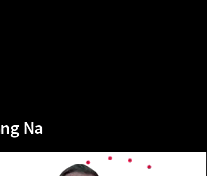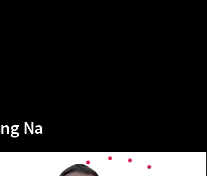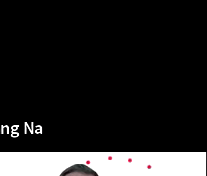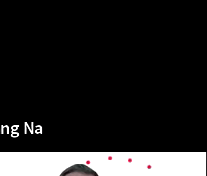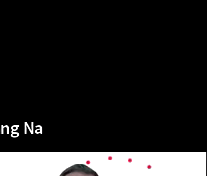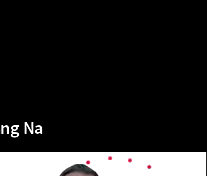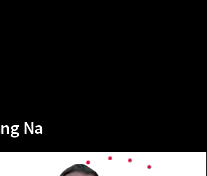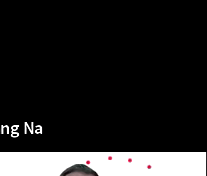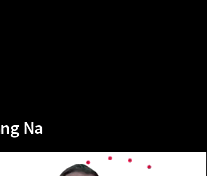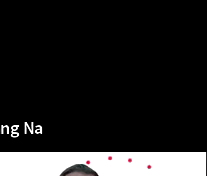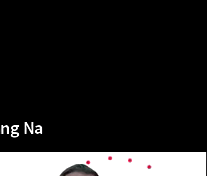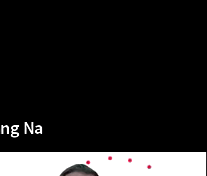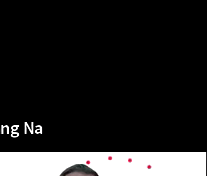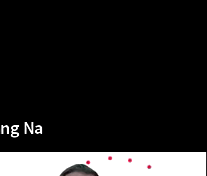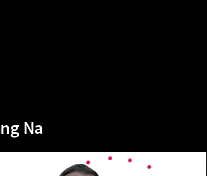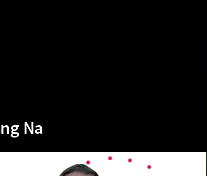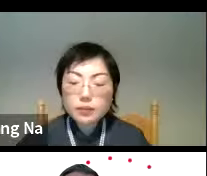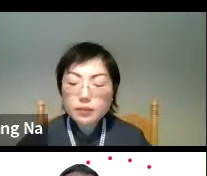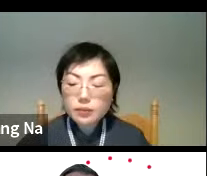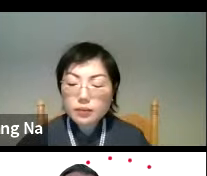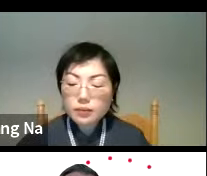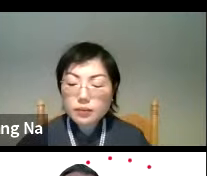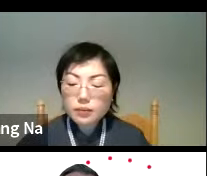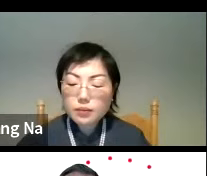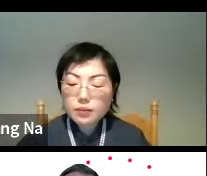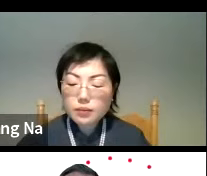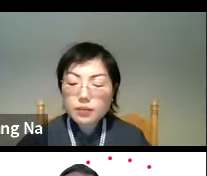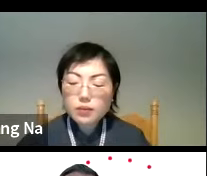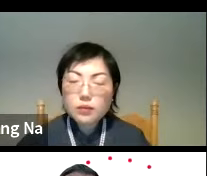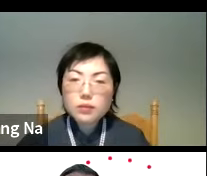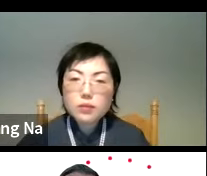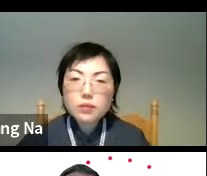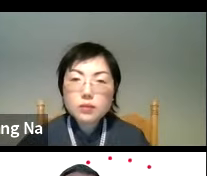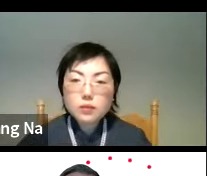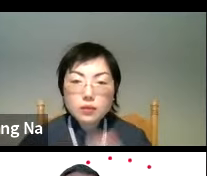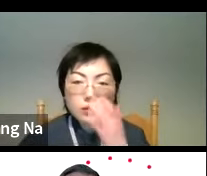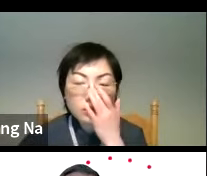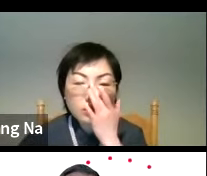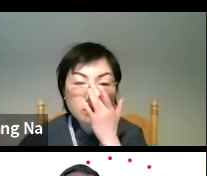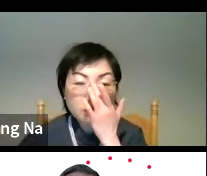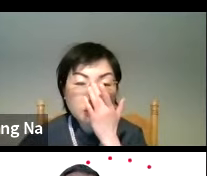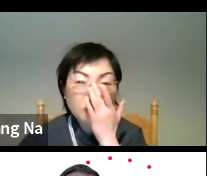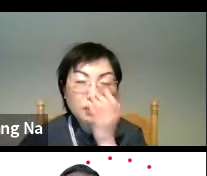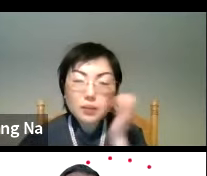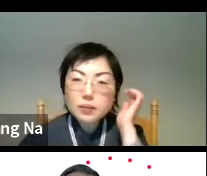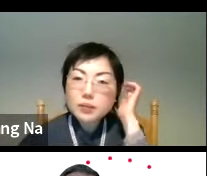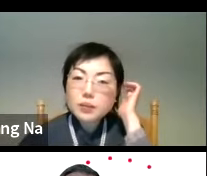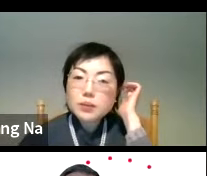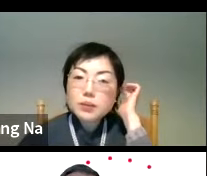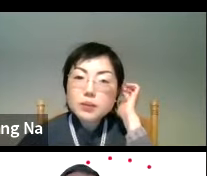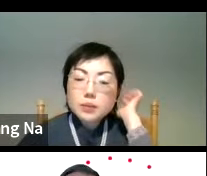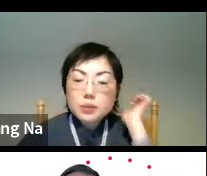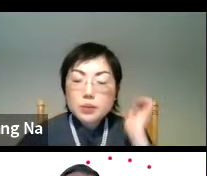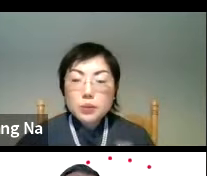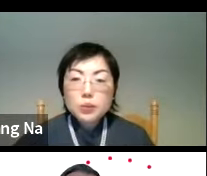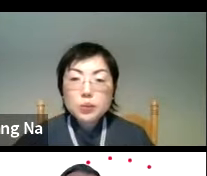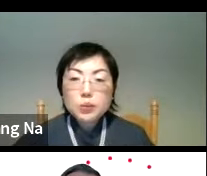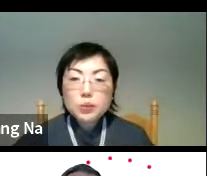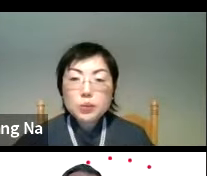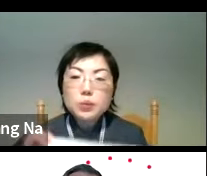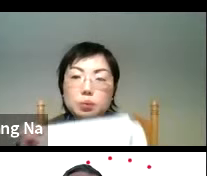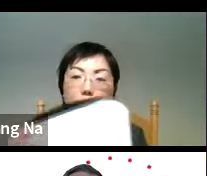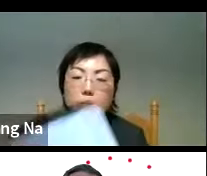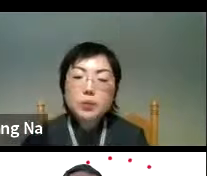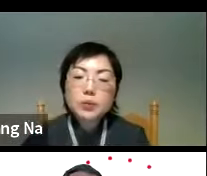and get at communities. I appreciate, Dr. Burke, that it was even brought up what systemic racism